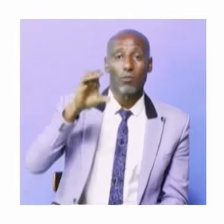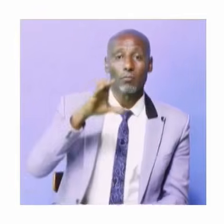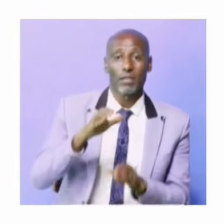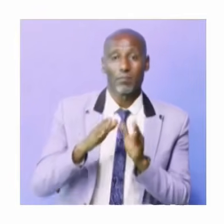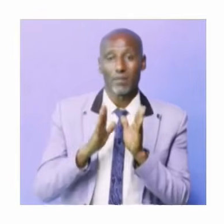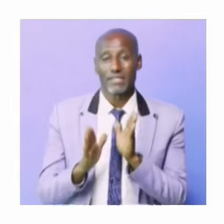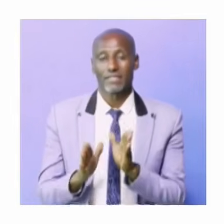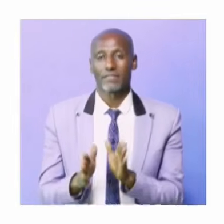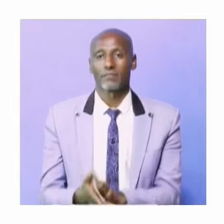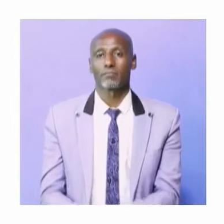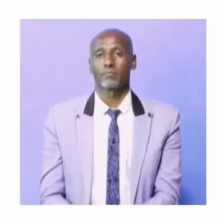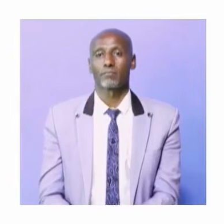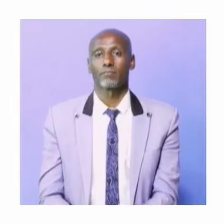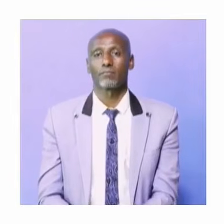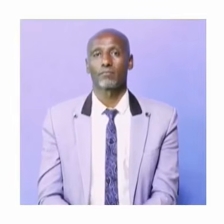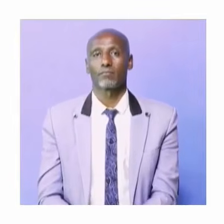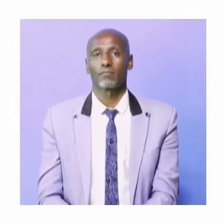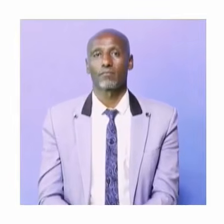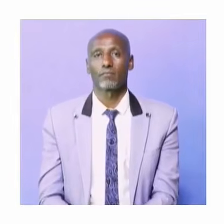complement.